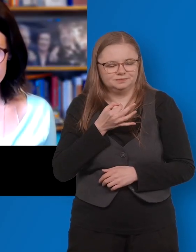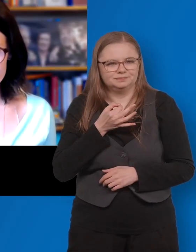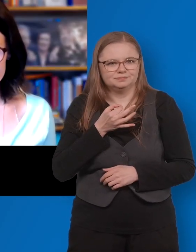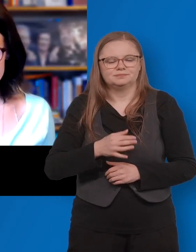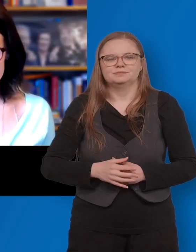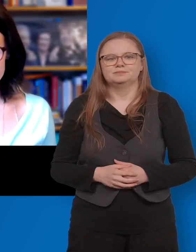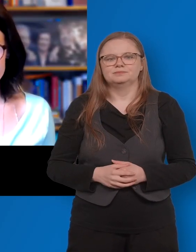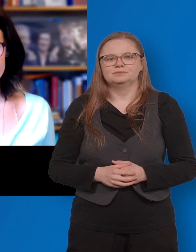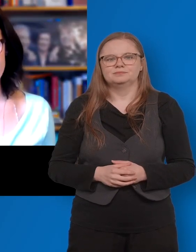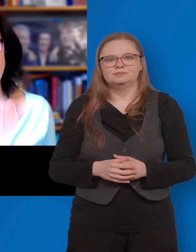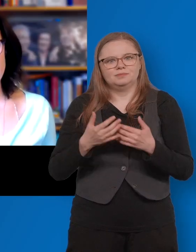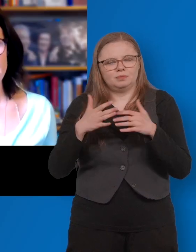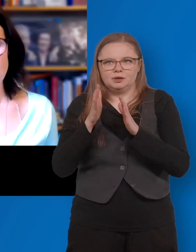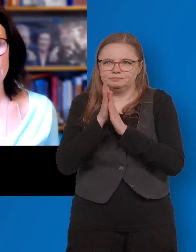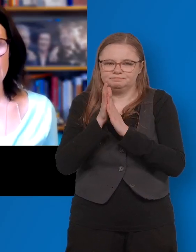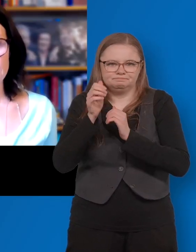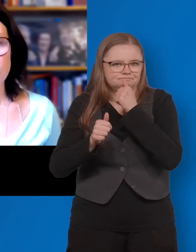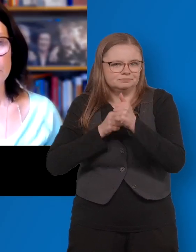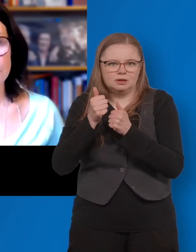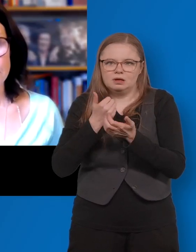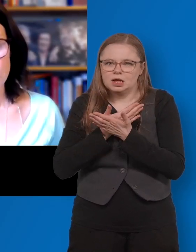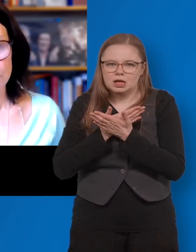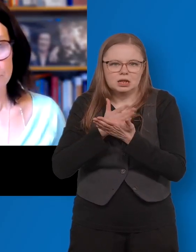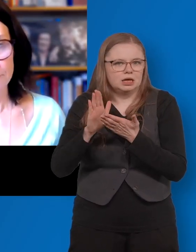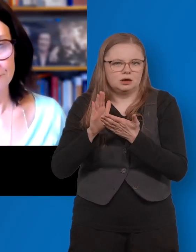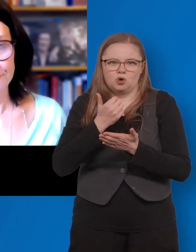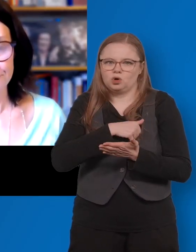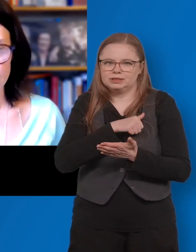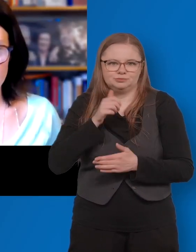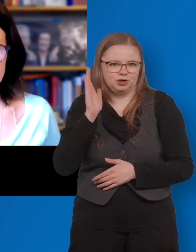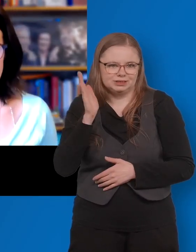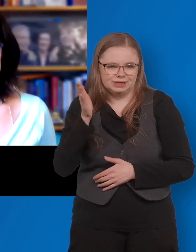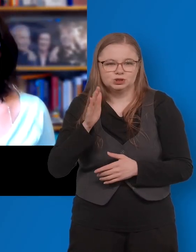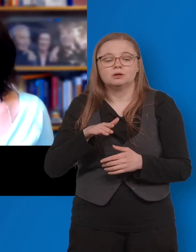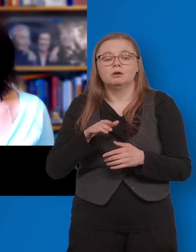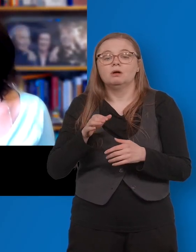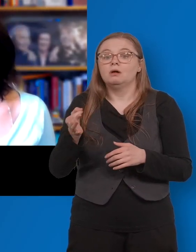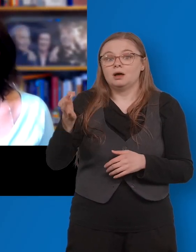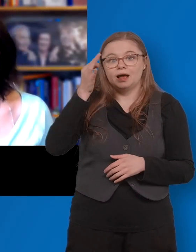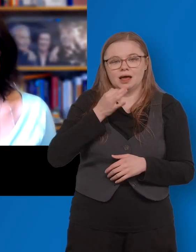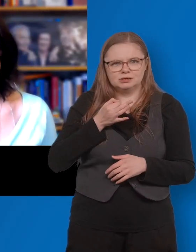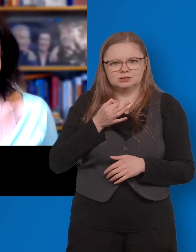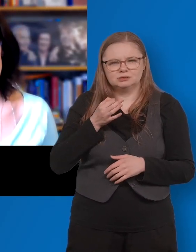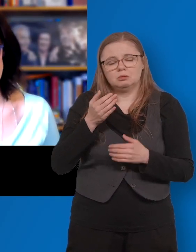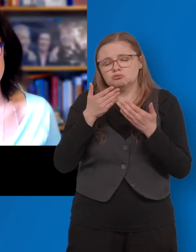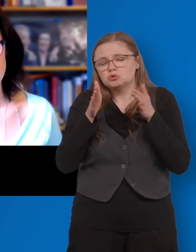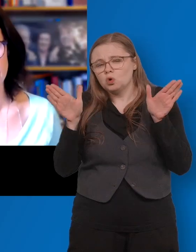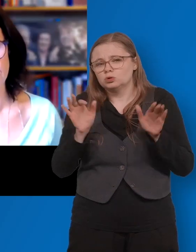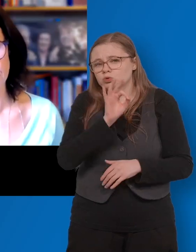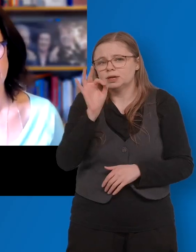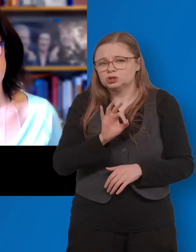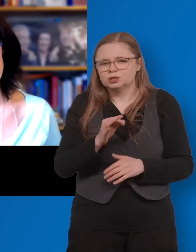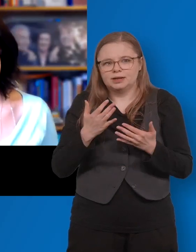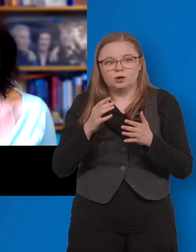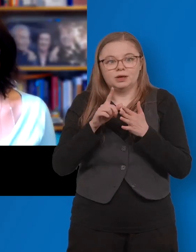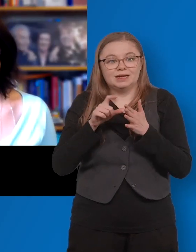honest presentation, this person says they've got quite a broad question. Given the current EDI climate, obviously things that a lot of